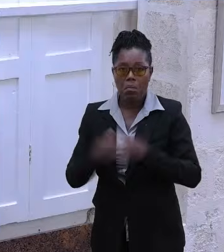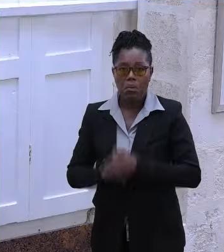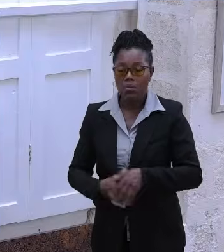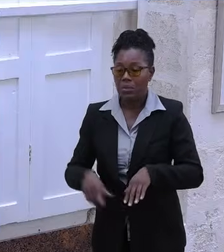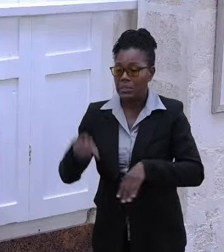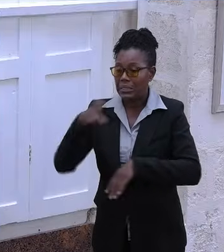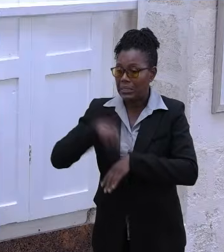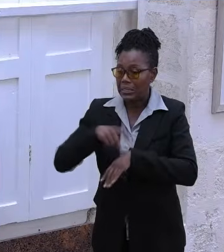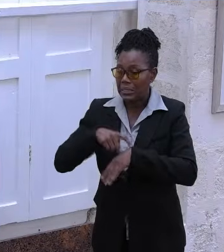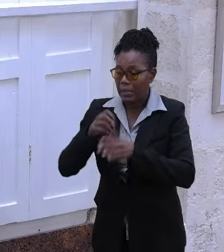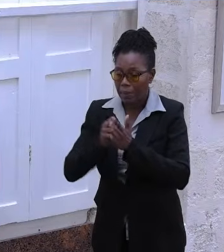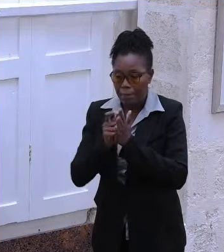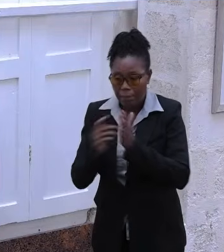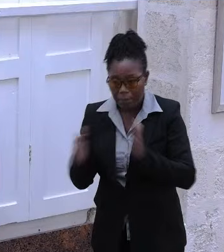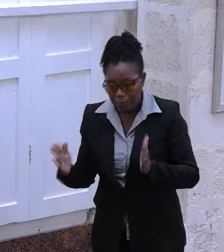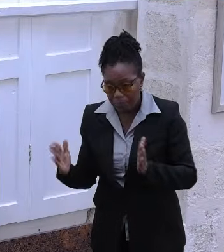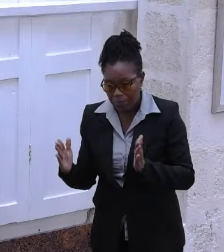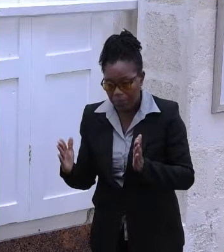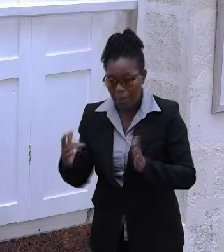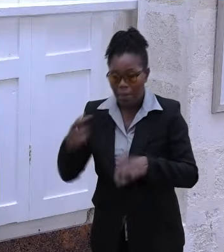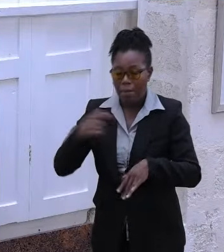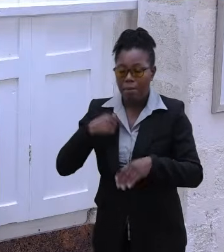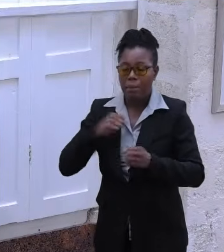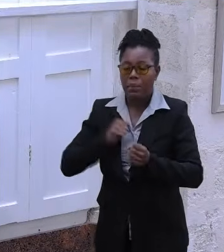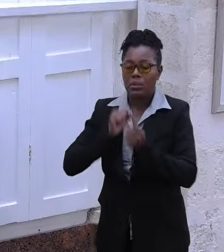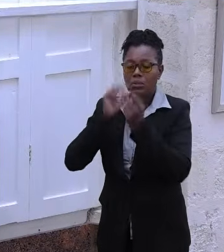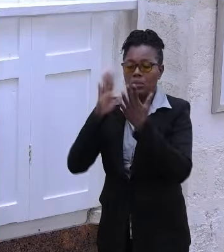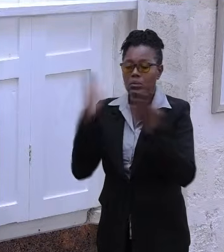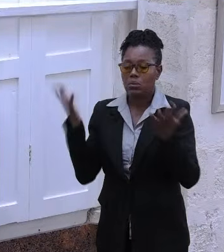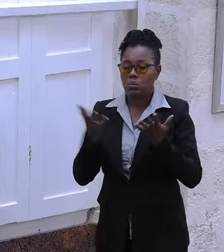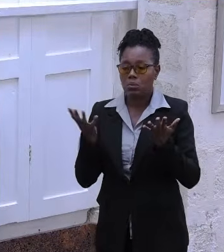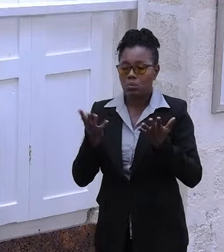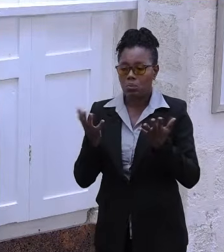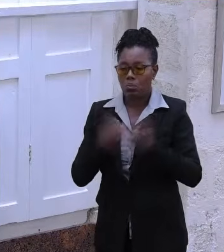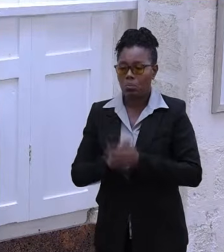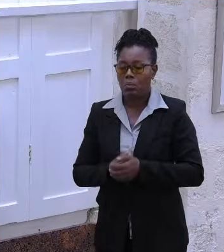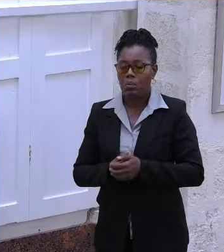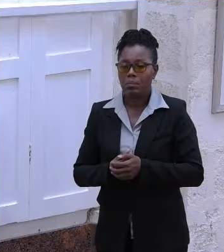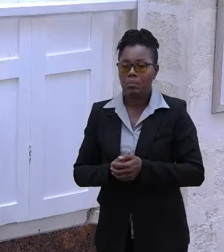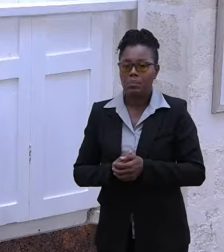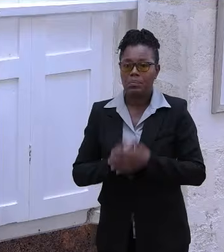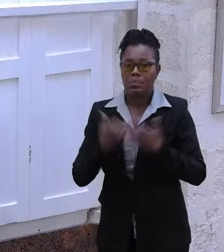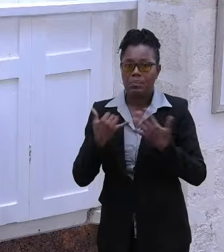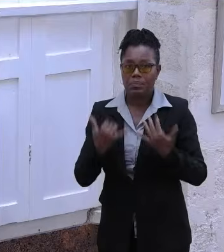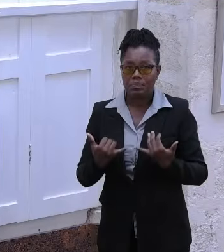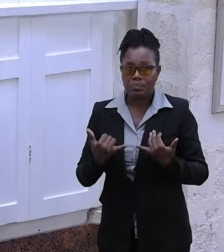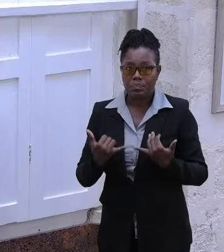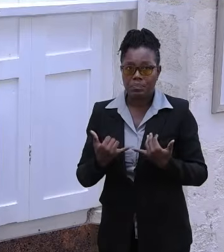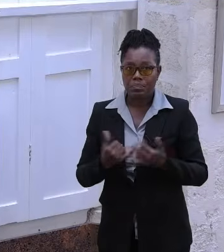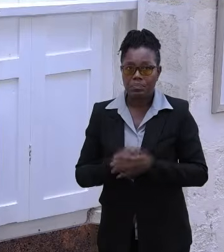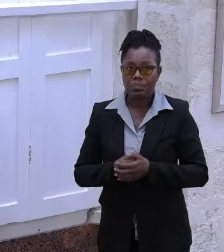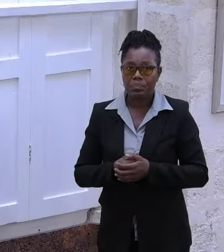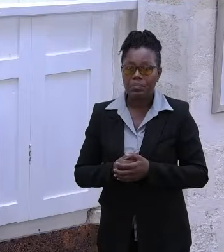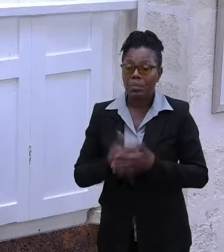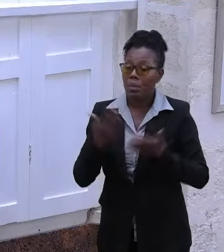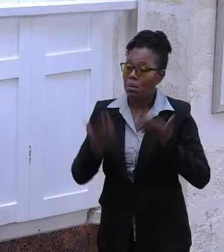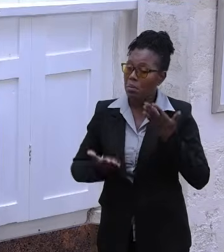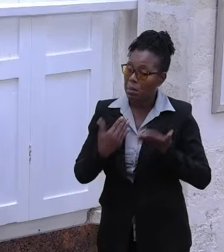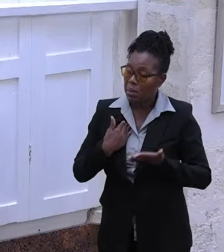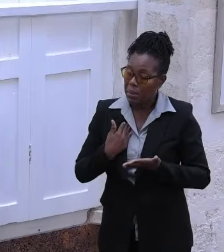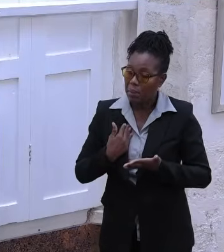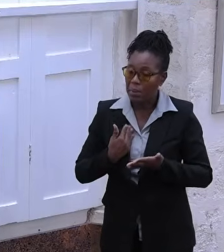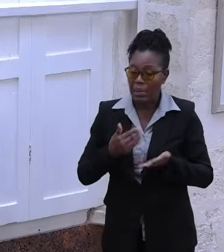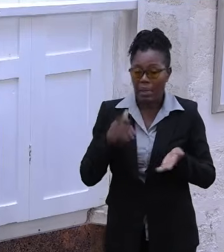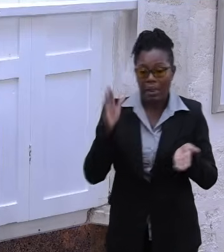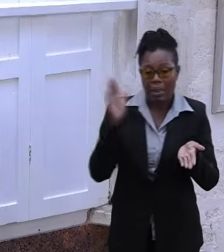time period. My challenge is that what's not been addressed, and that's fine, it may just be a minority opinion,